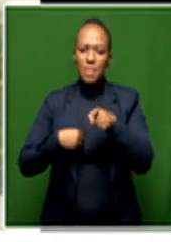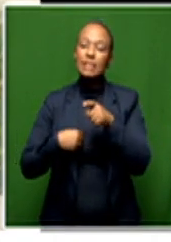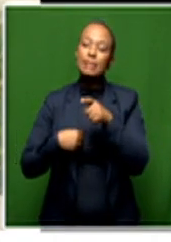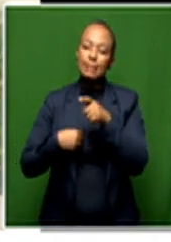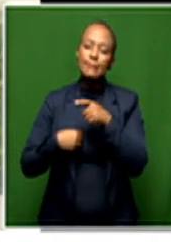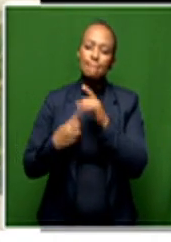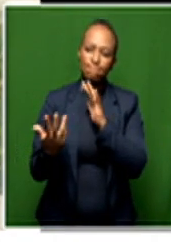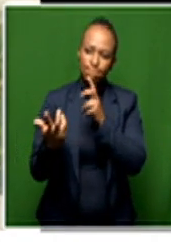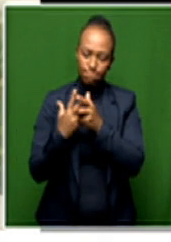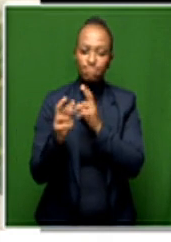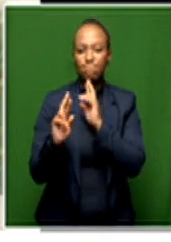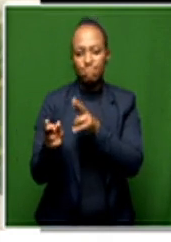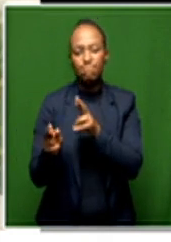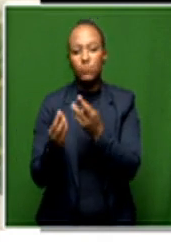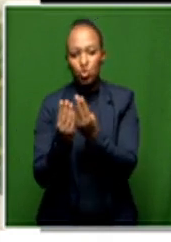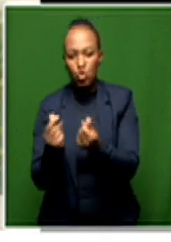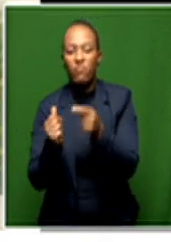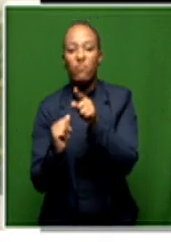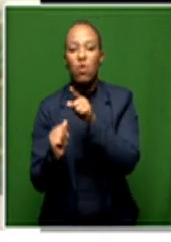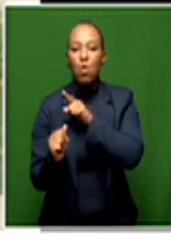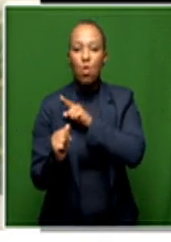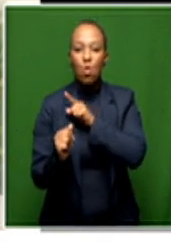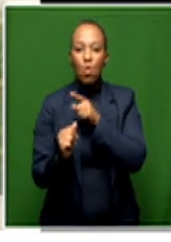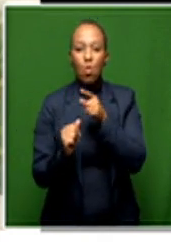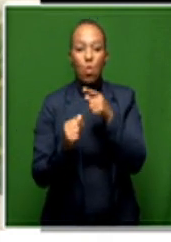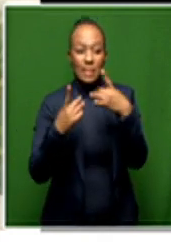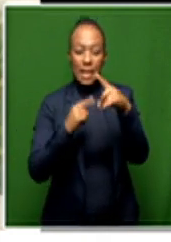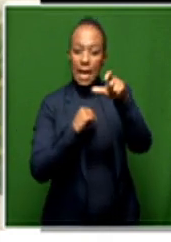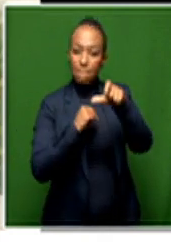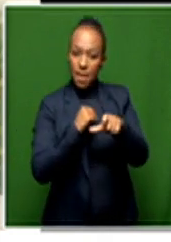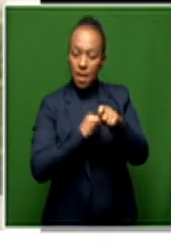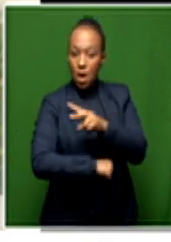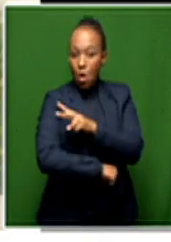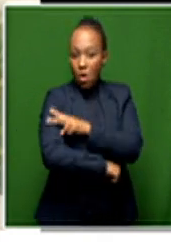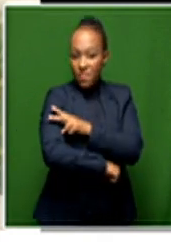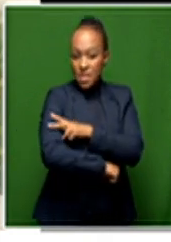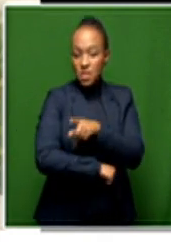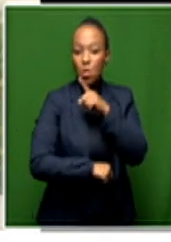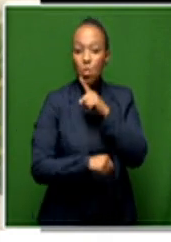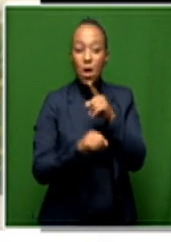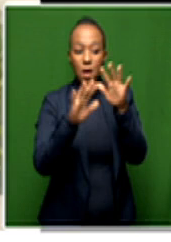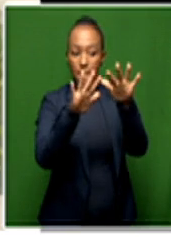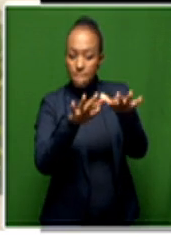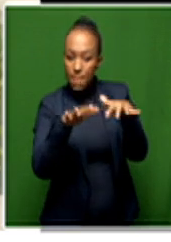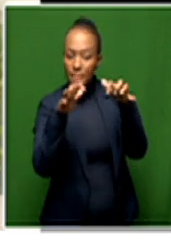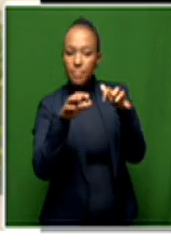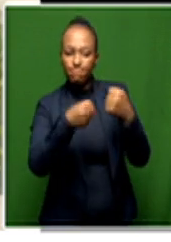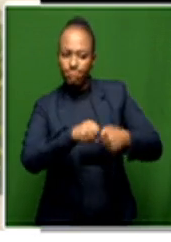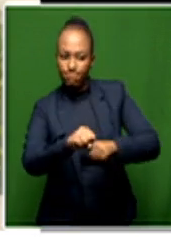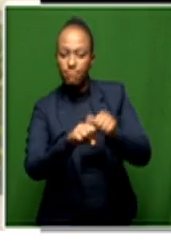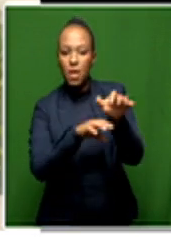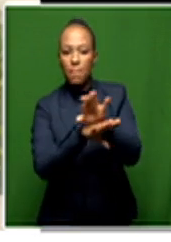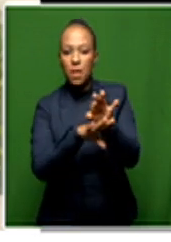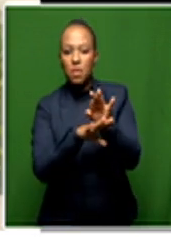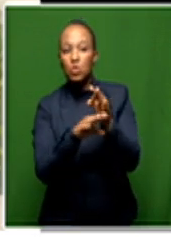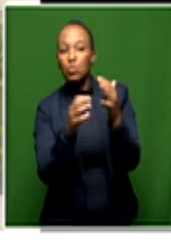to it. I'm quite confident that the presiding officers, as they finalize Parliament's strategic plan and